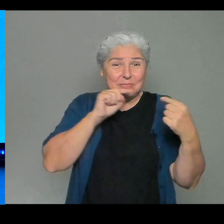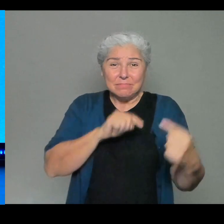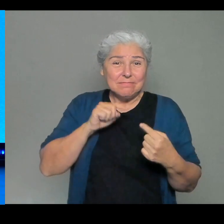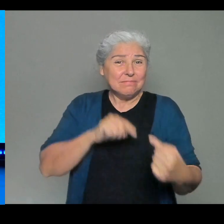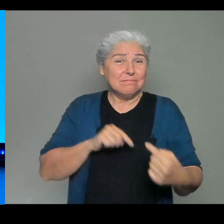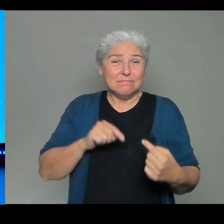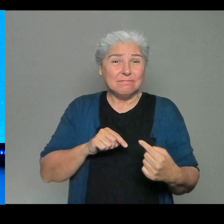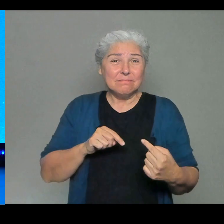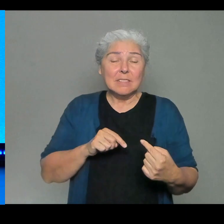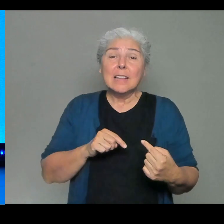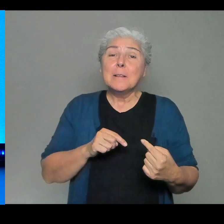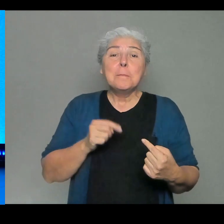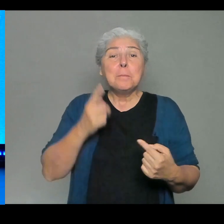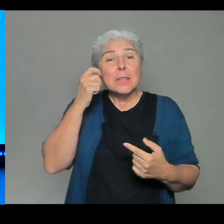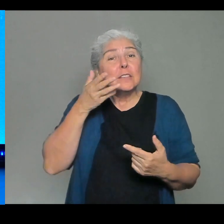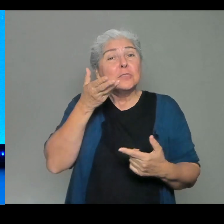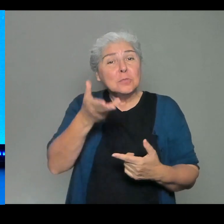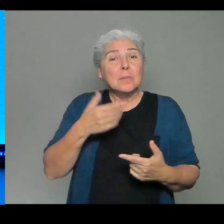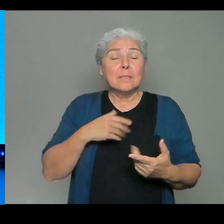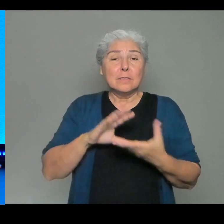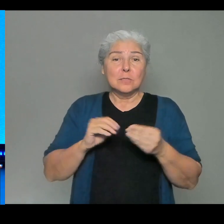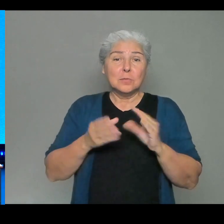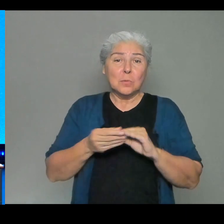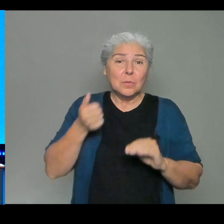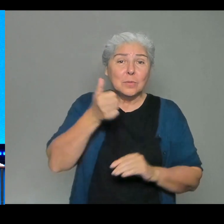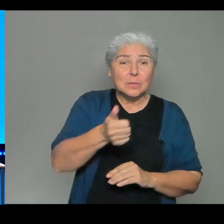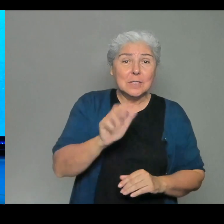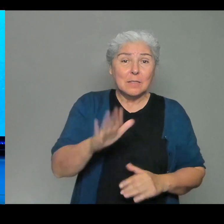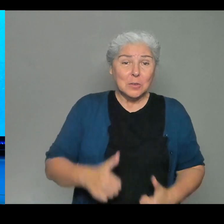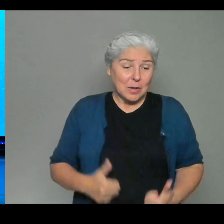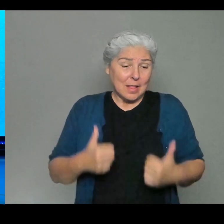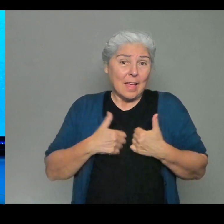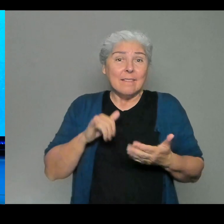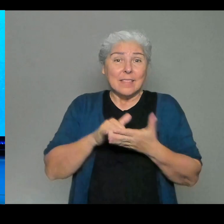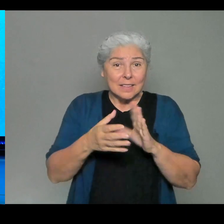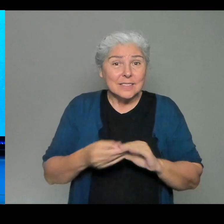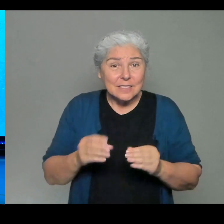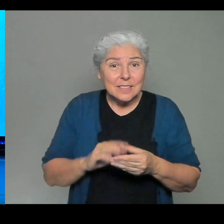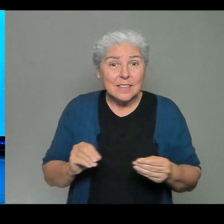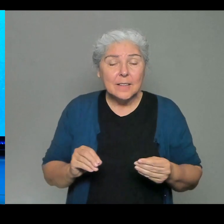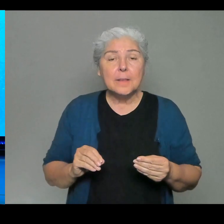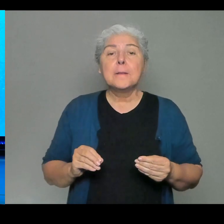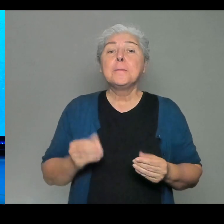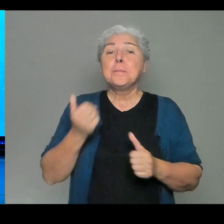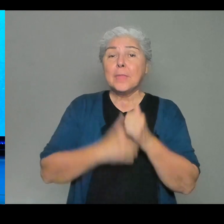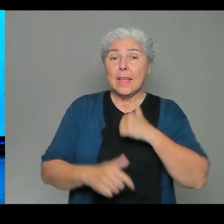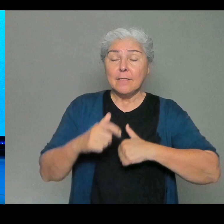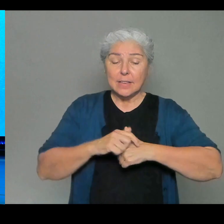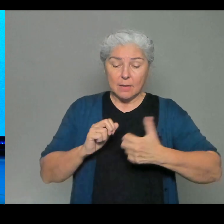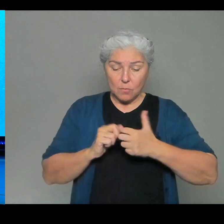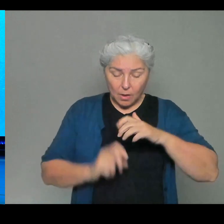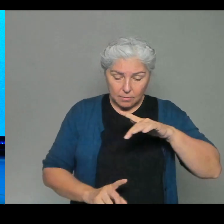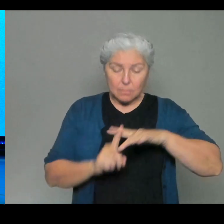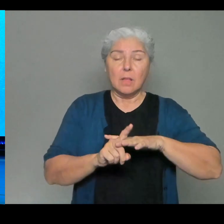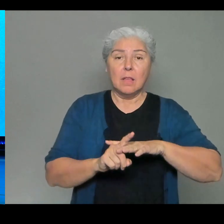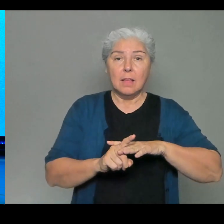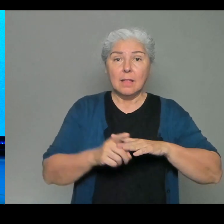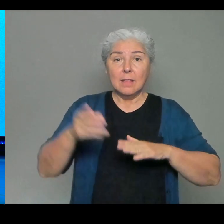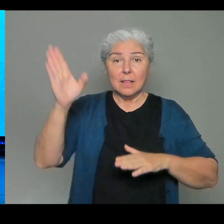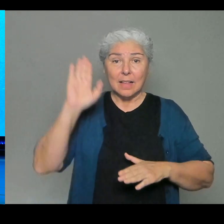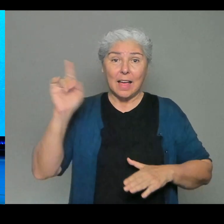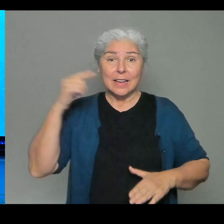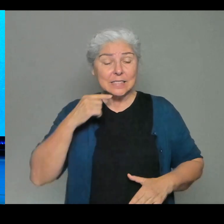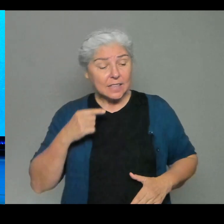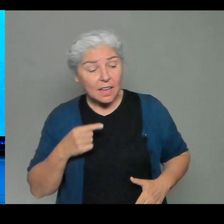why? Because you're in the narrative yourself. Your life is a narrative. And every time you come up